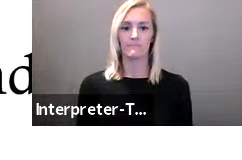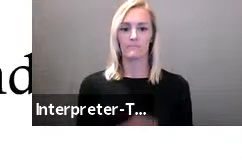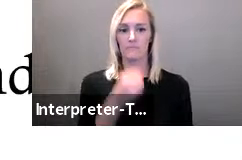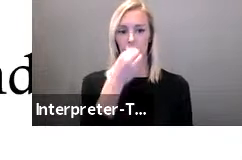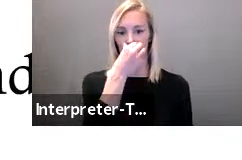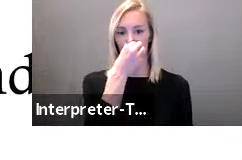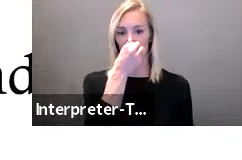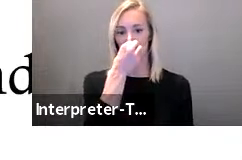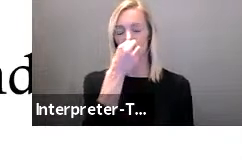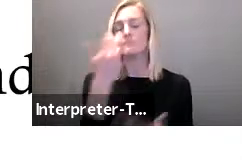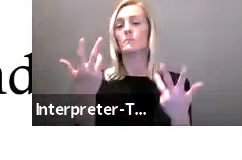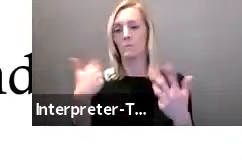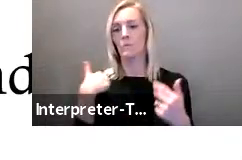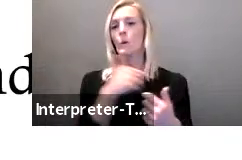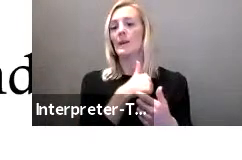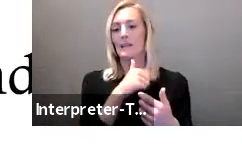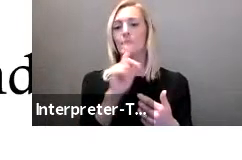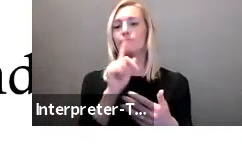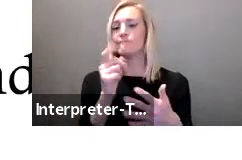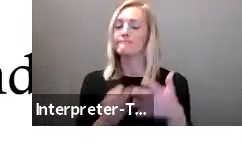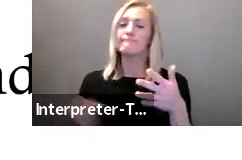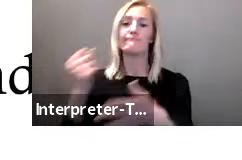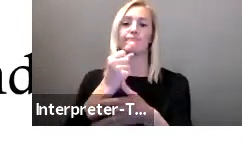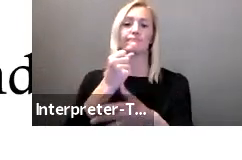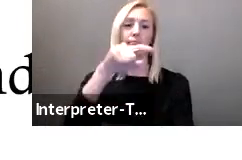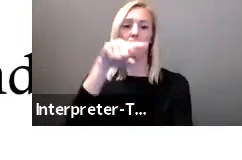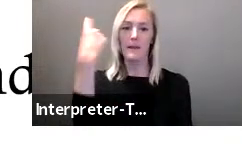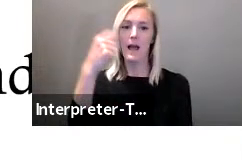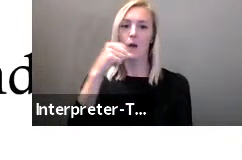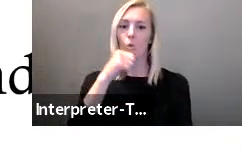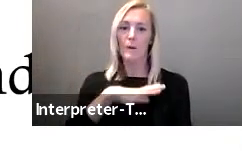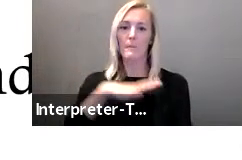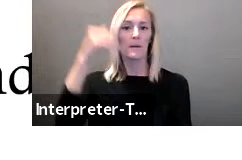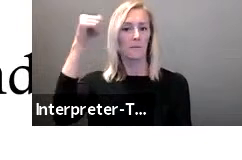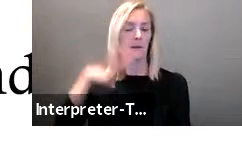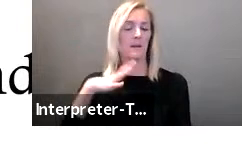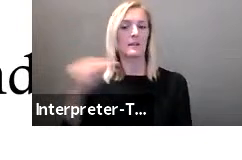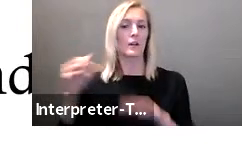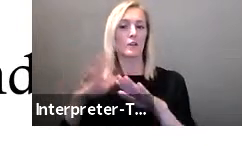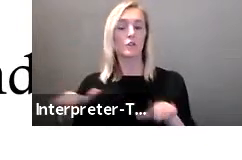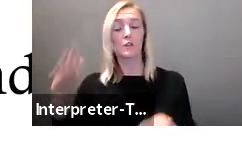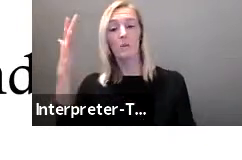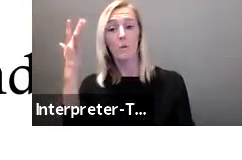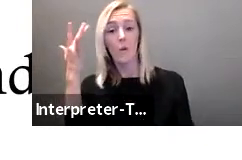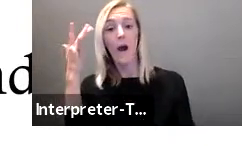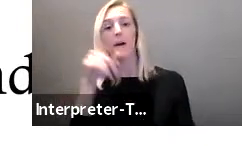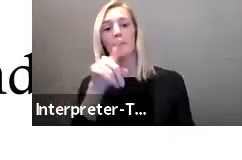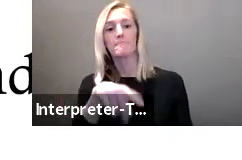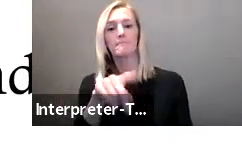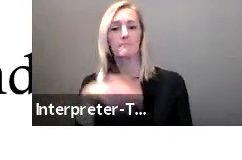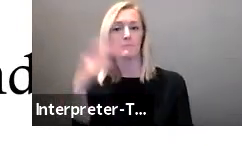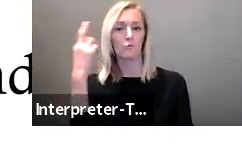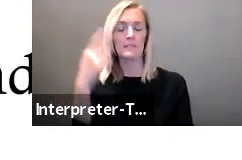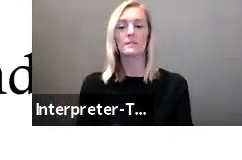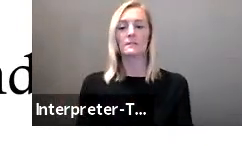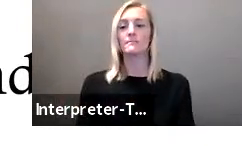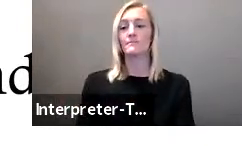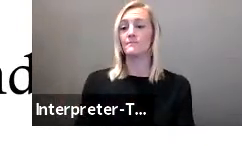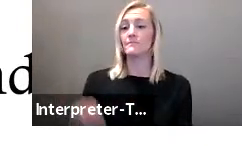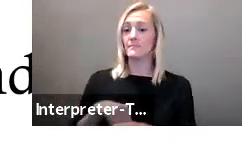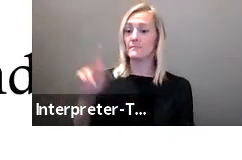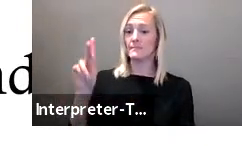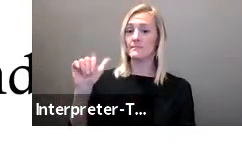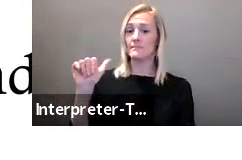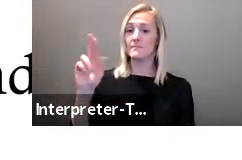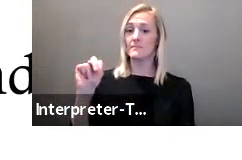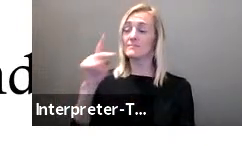So we prioritize Black women, men, and children, and this is the reason why. In the state of Kansas, for over 20